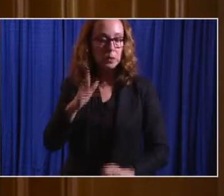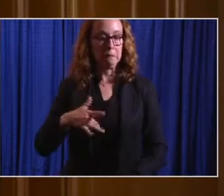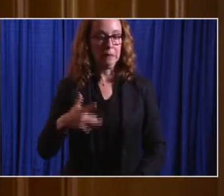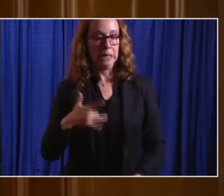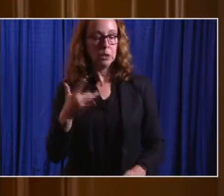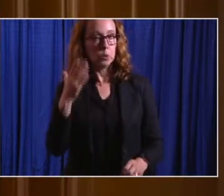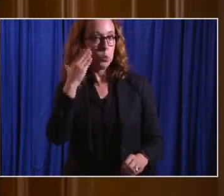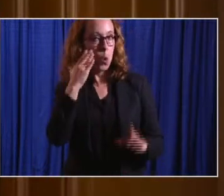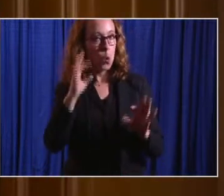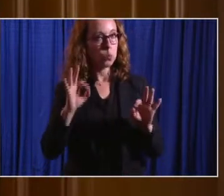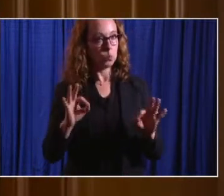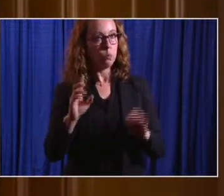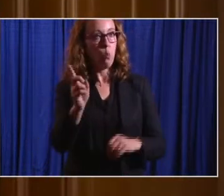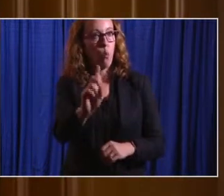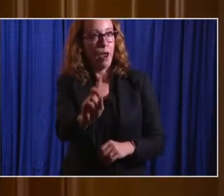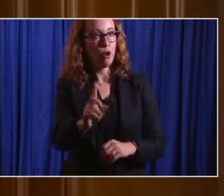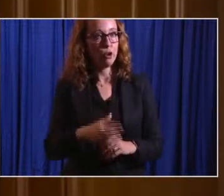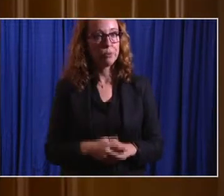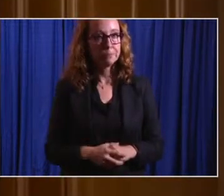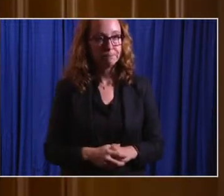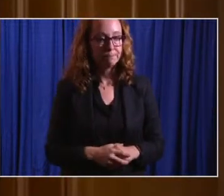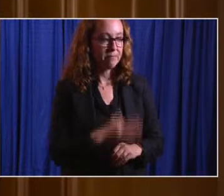exactly where we are. Thank you.